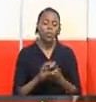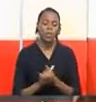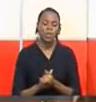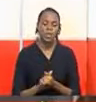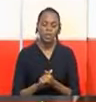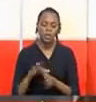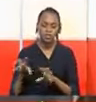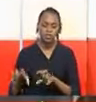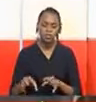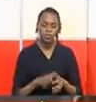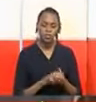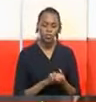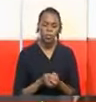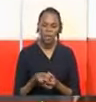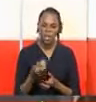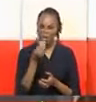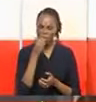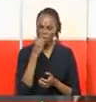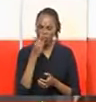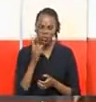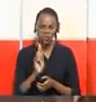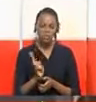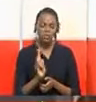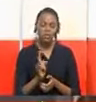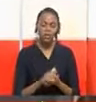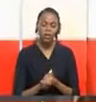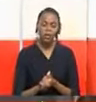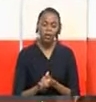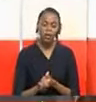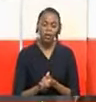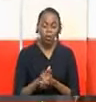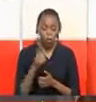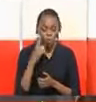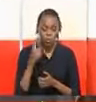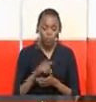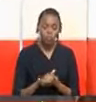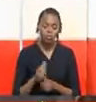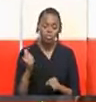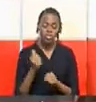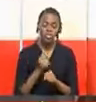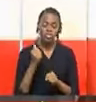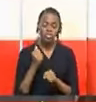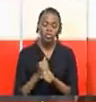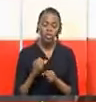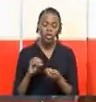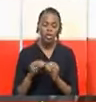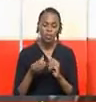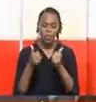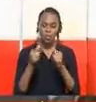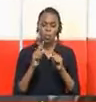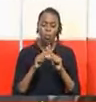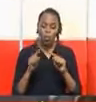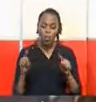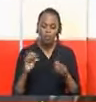sacrifices like fasting for days on end, he made sure he got the job done and done correctly.